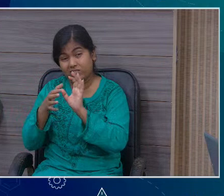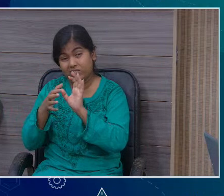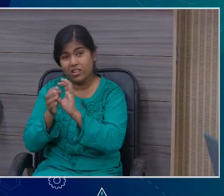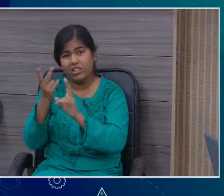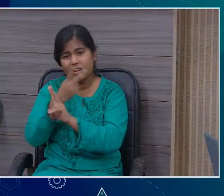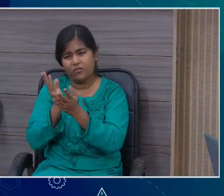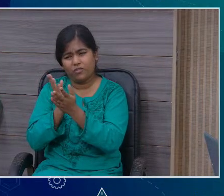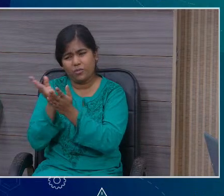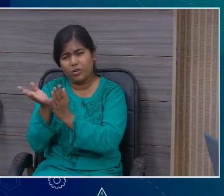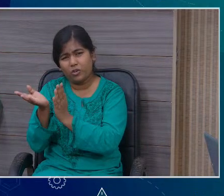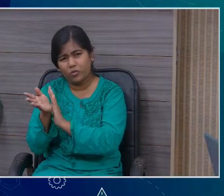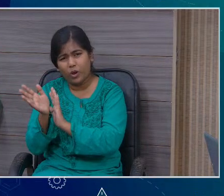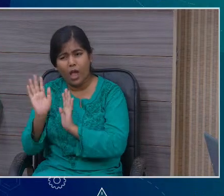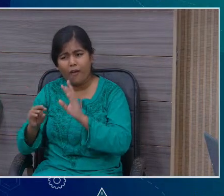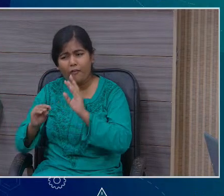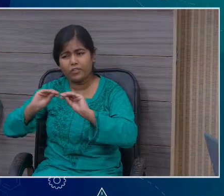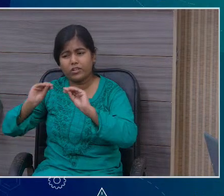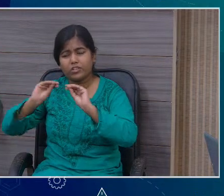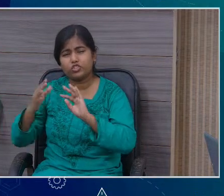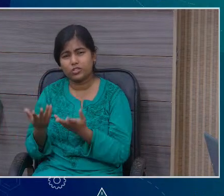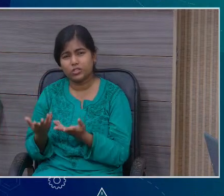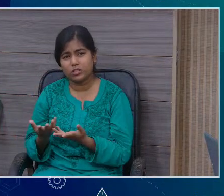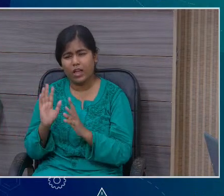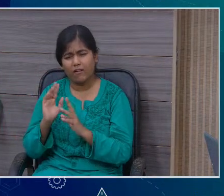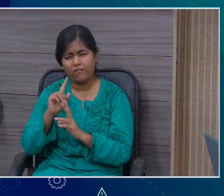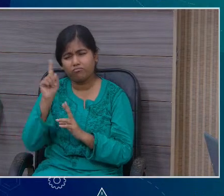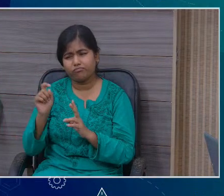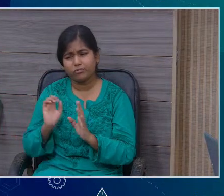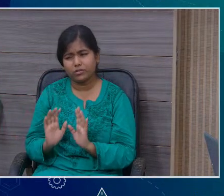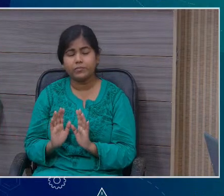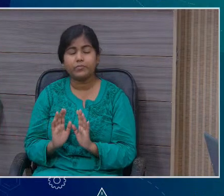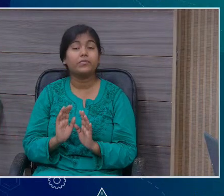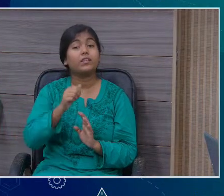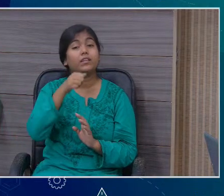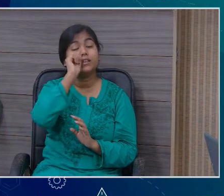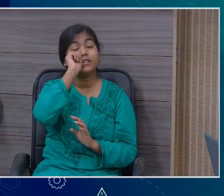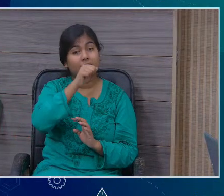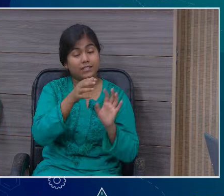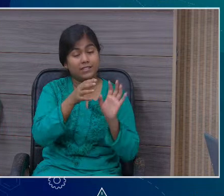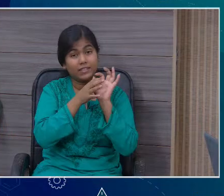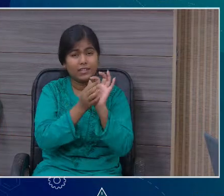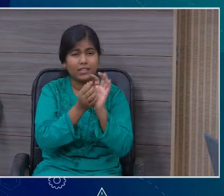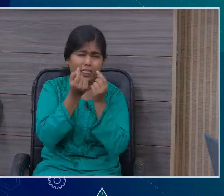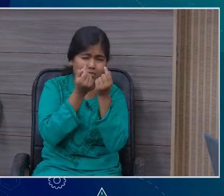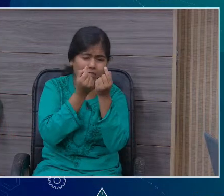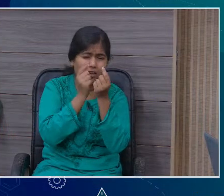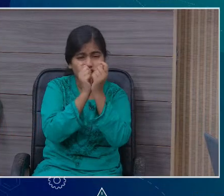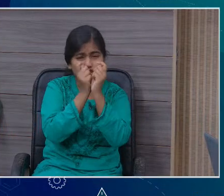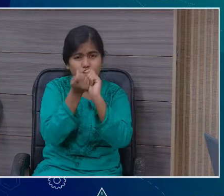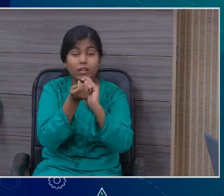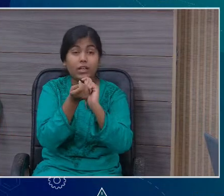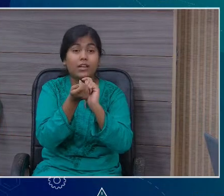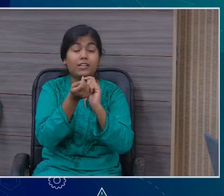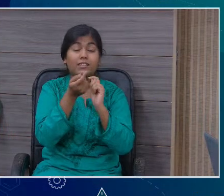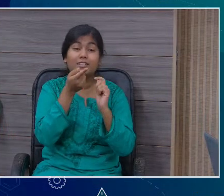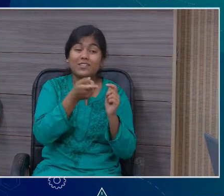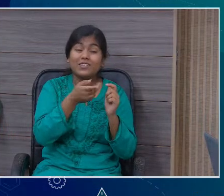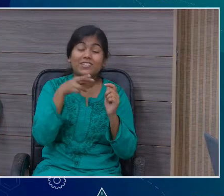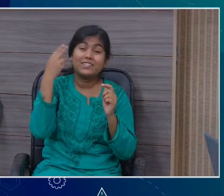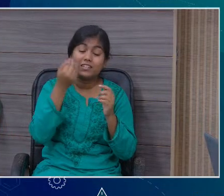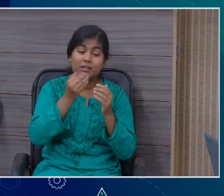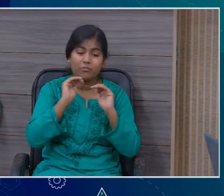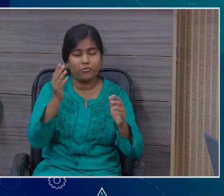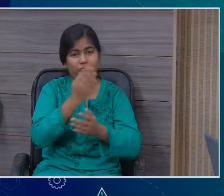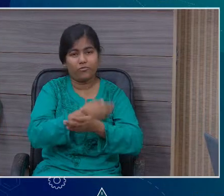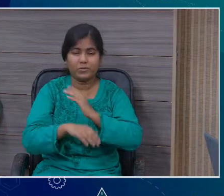any different approach? Yes. There would be slight change because there we need to explain things in even more detail. Okay.